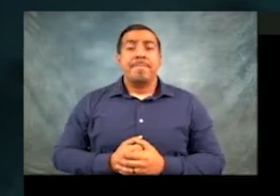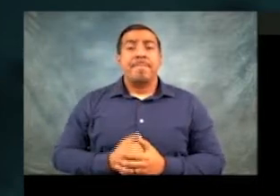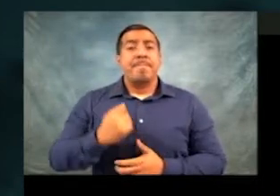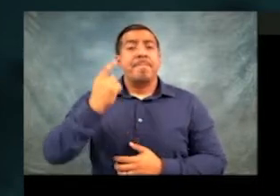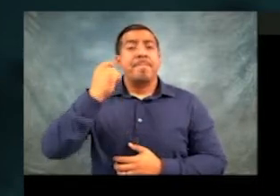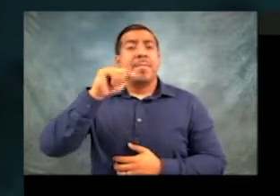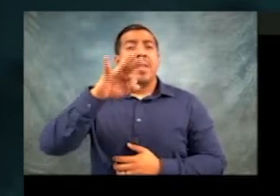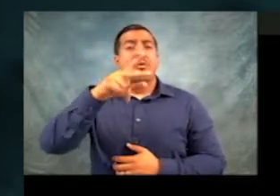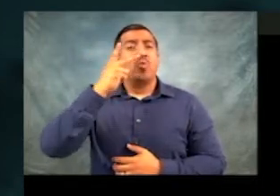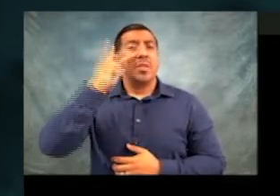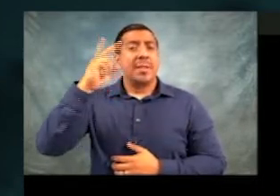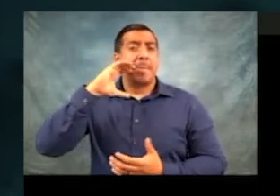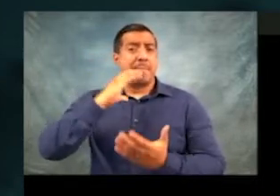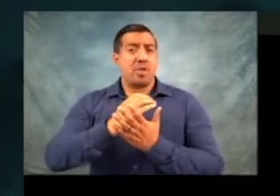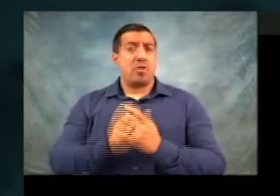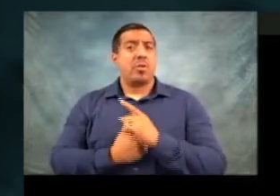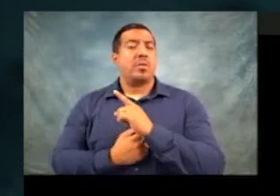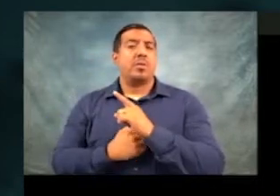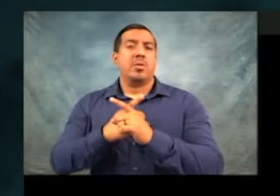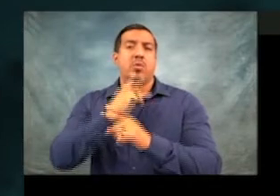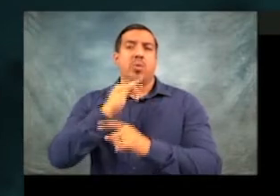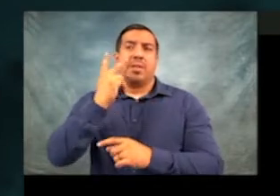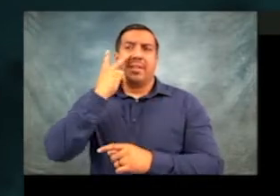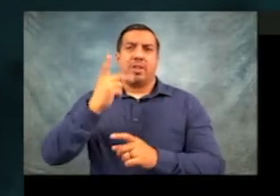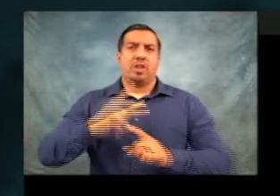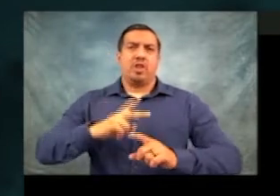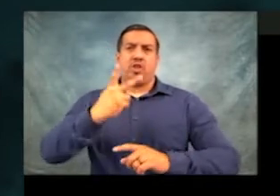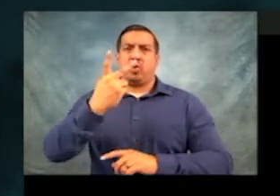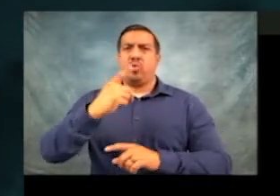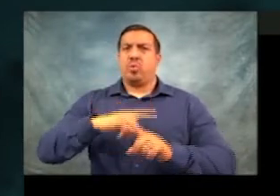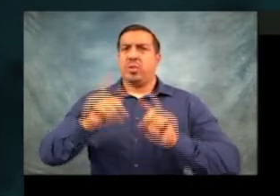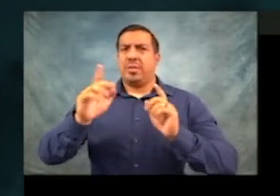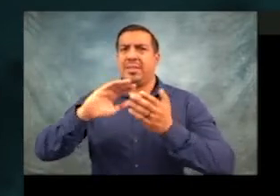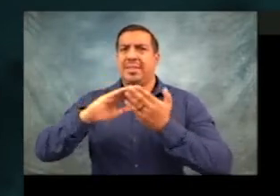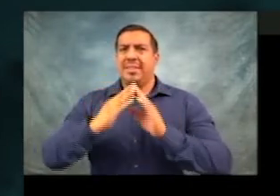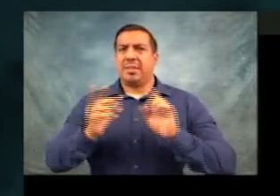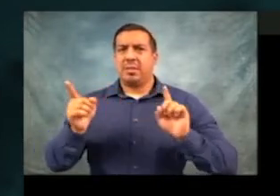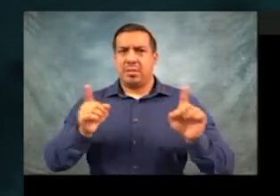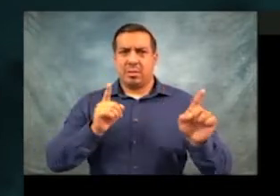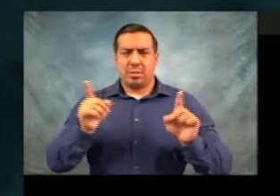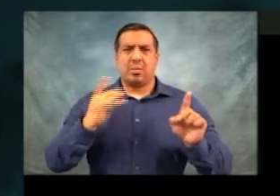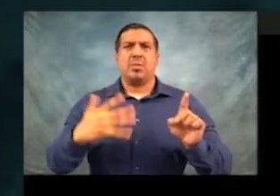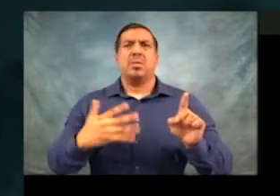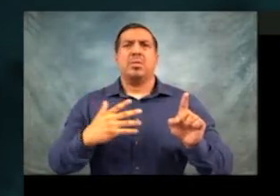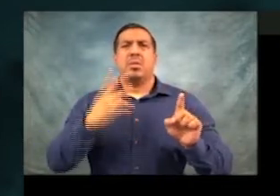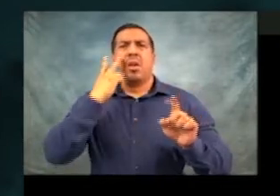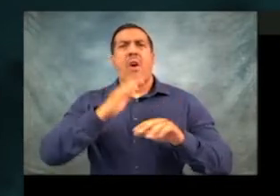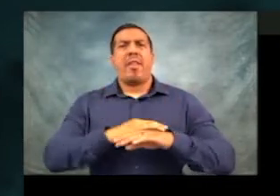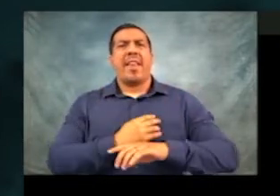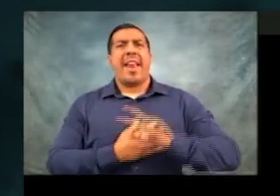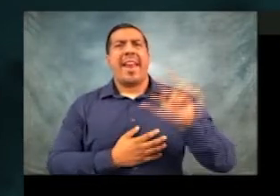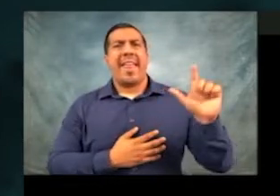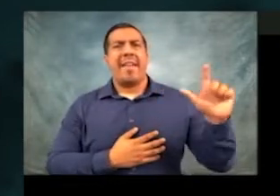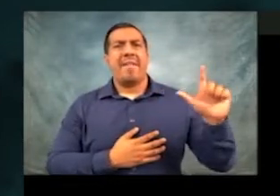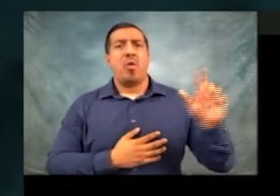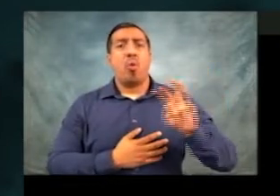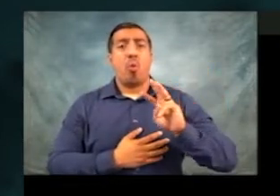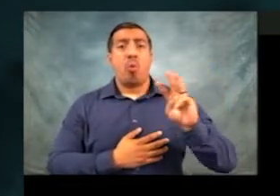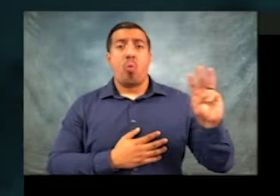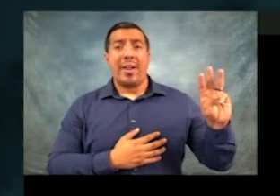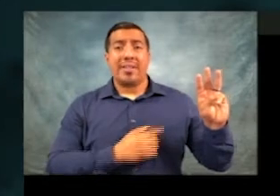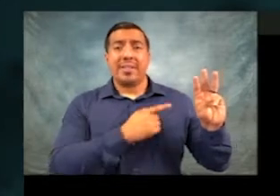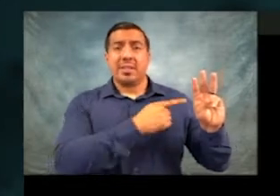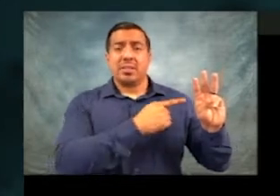look at this image, it really is a tale of two cities, to quote Charles Dickens. Or on the left-hand side or west side of